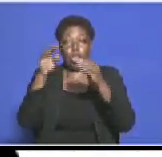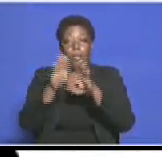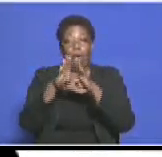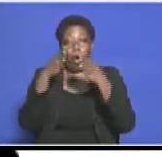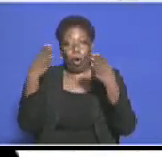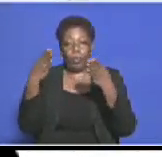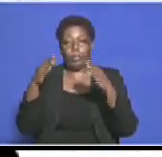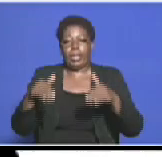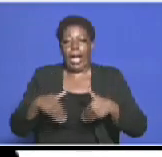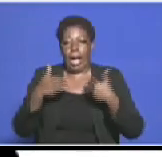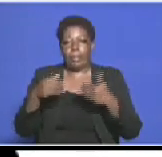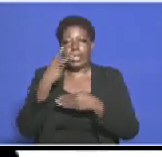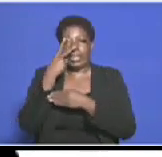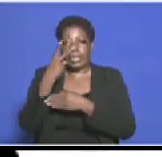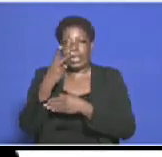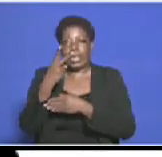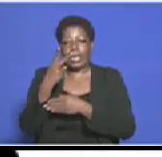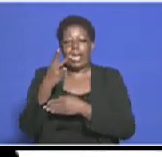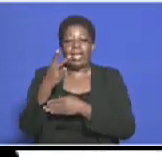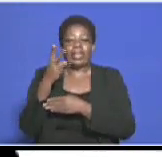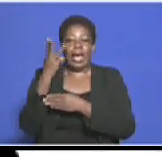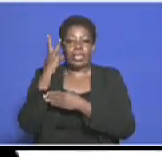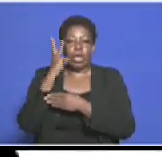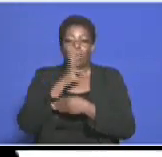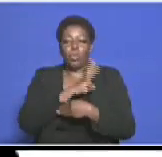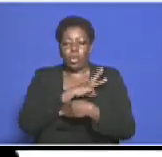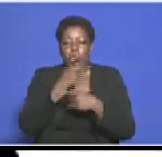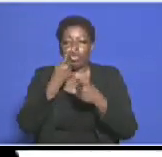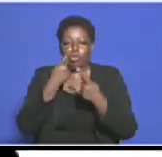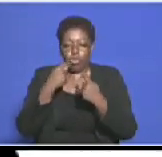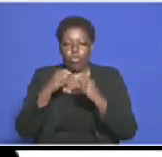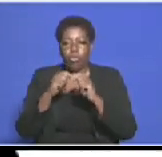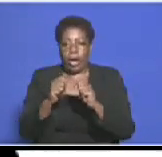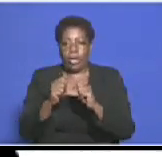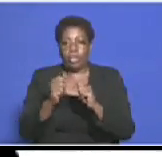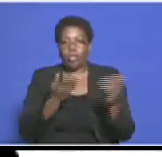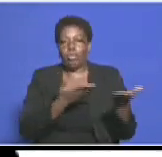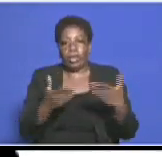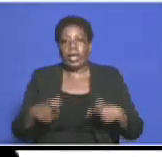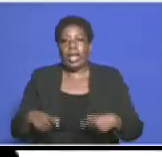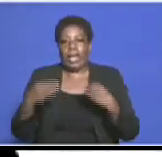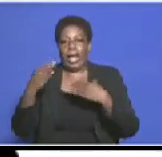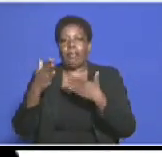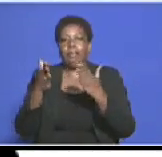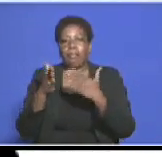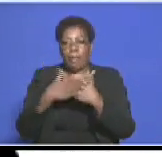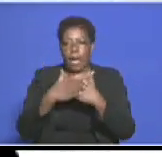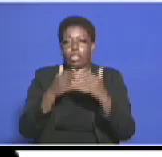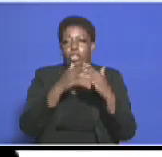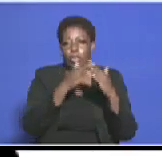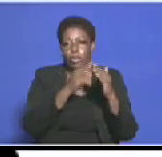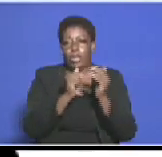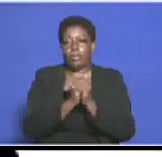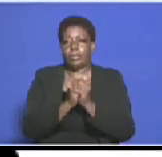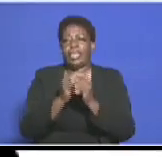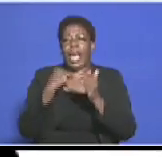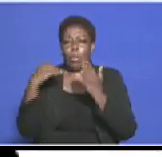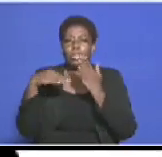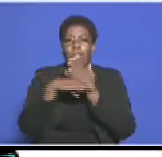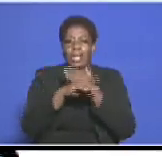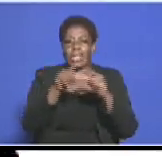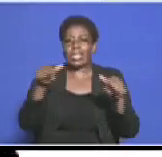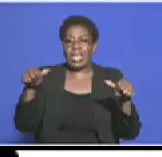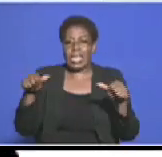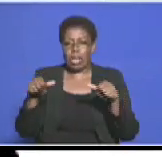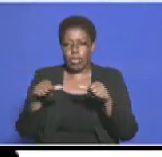but is glad to see that Williams is making the effort to bring life back to the community. I was passing this area.